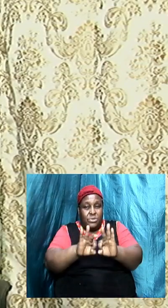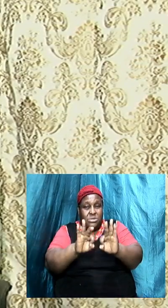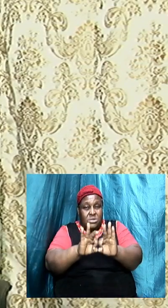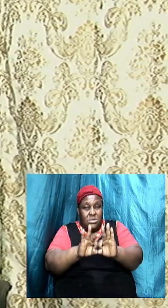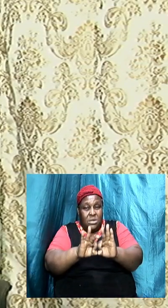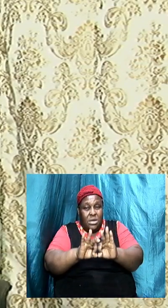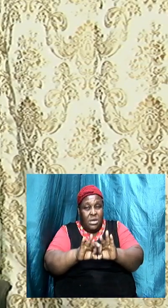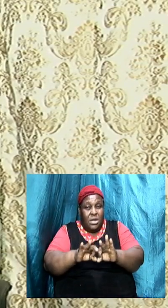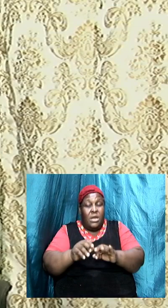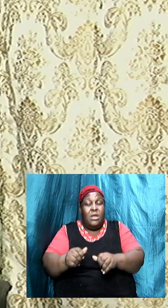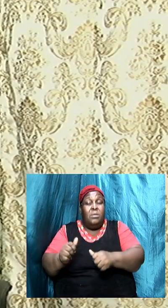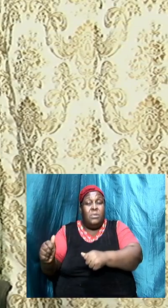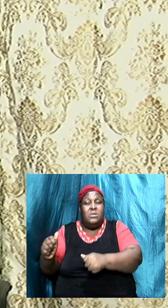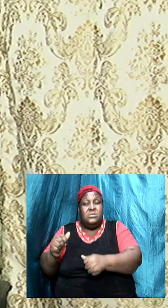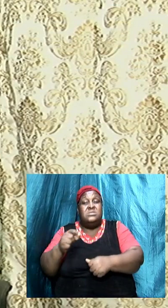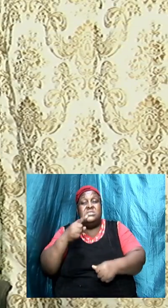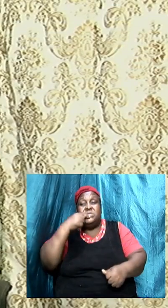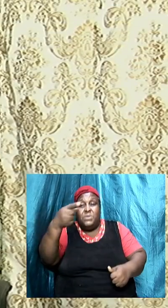made emphasis on it.